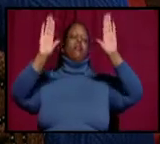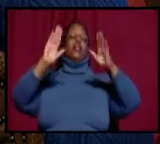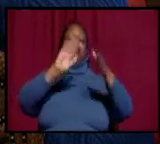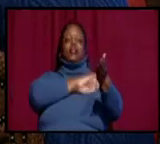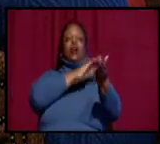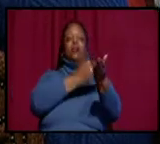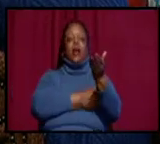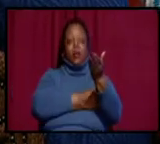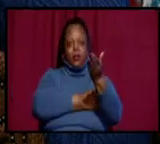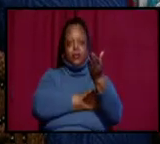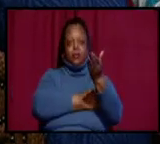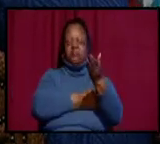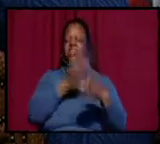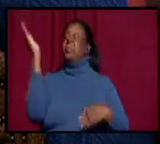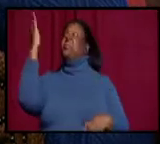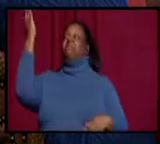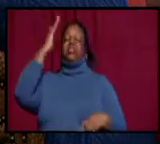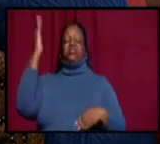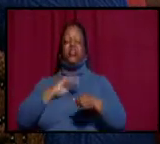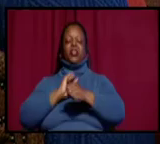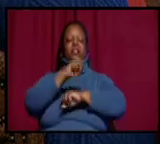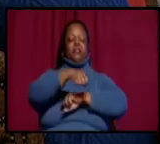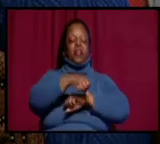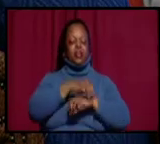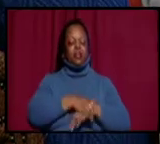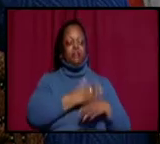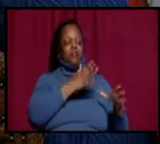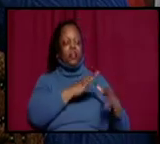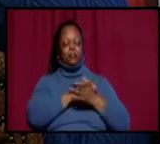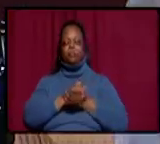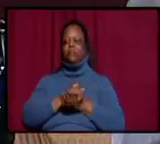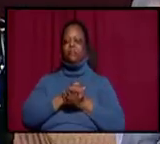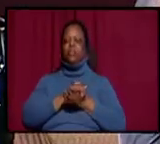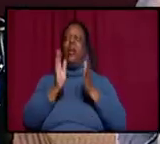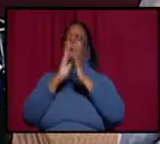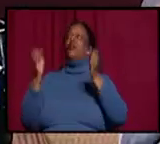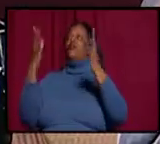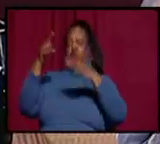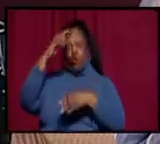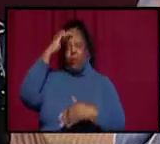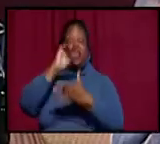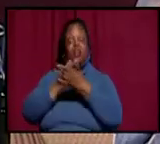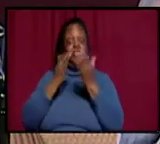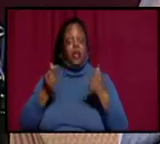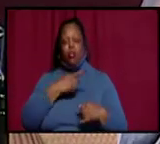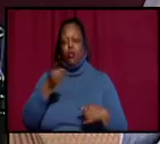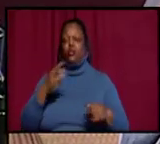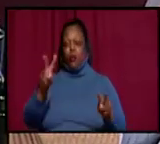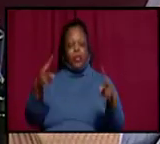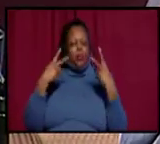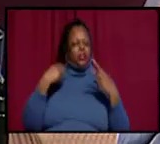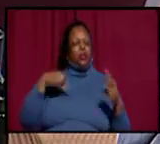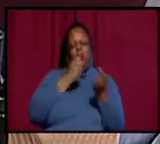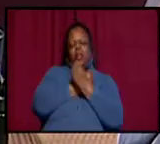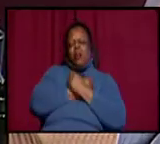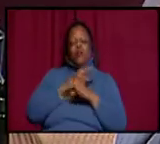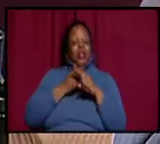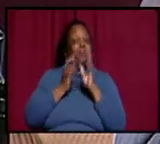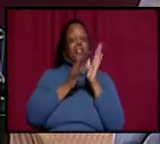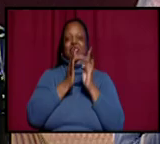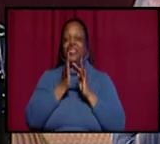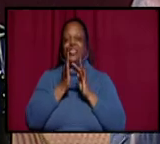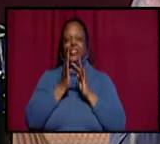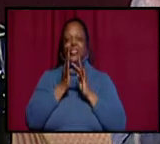never be defeated. Hallelujah. Do you believe it tonight? Those of you that are watching, we love you in Jesus'